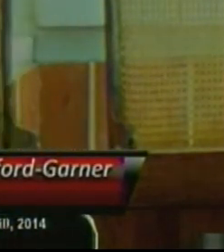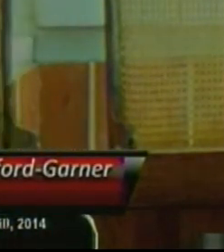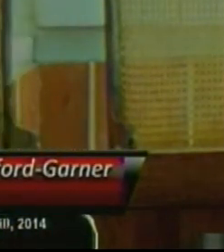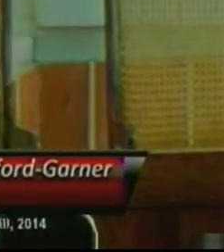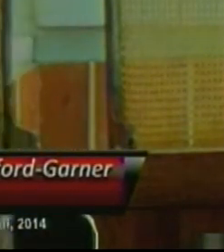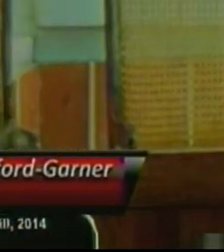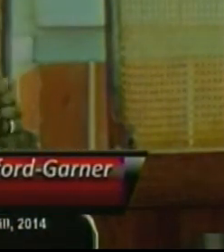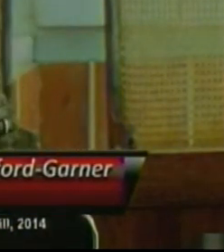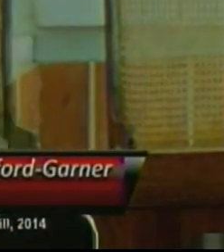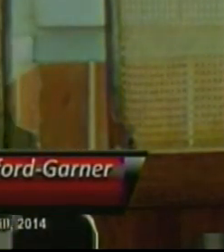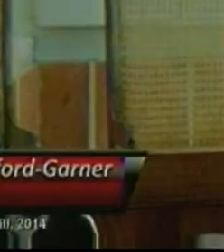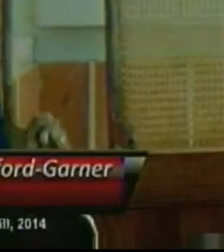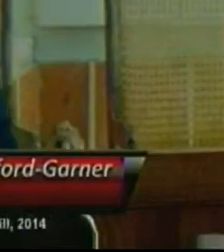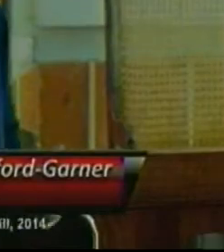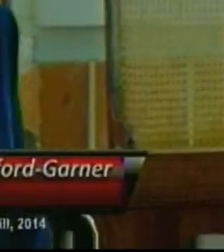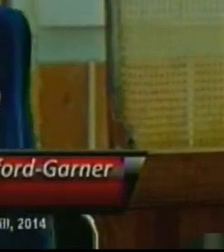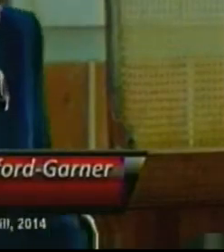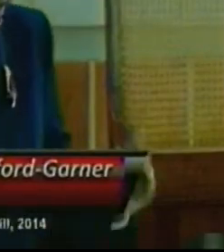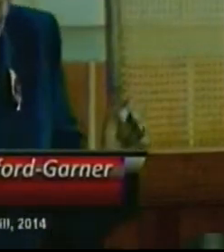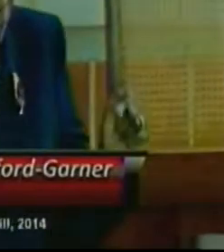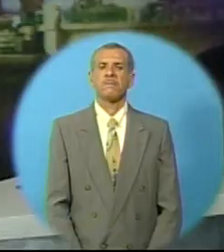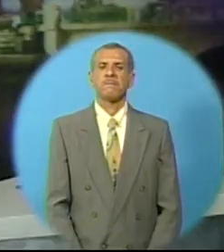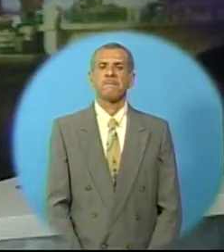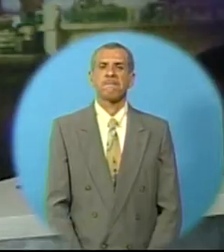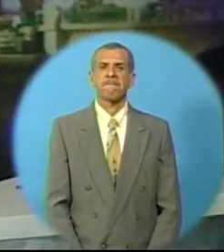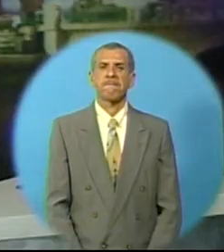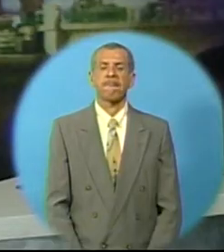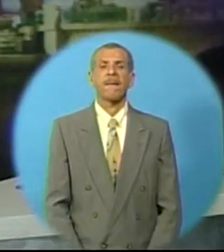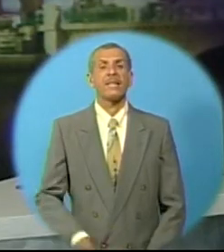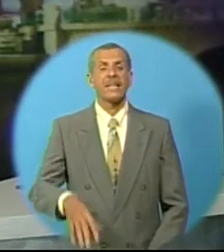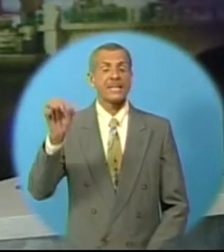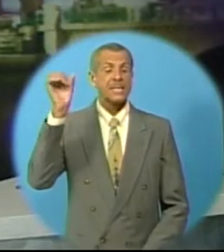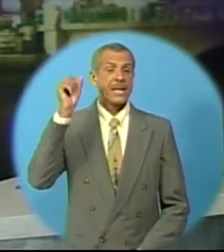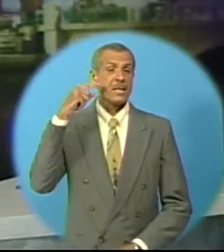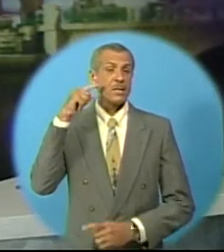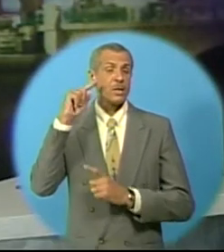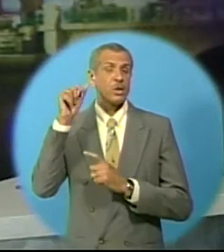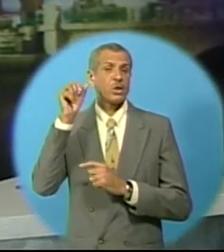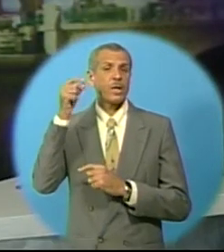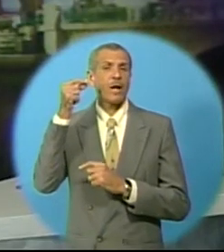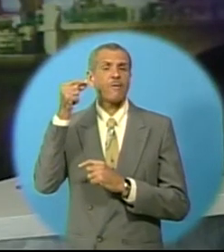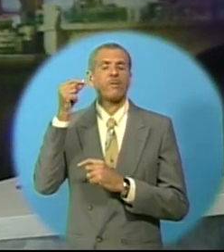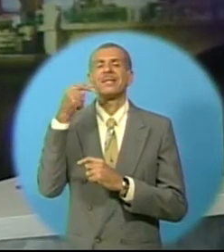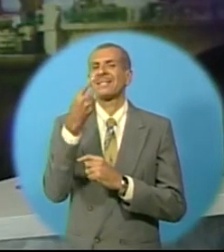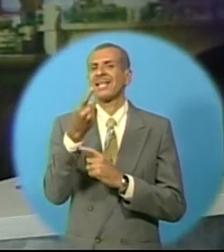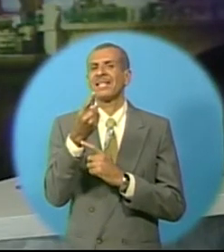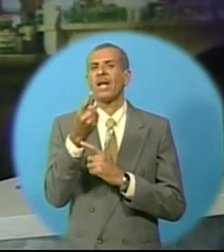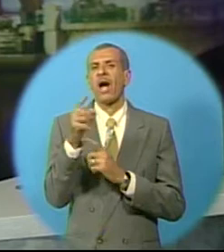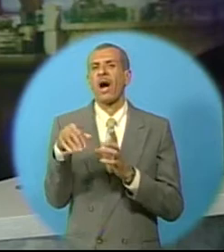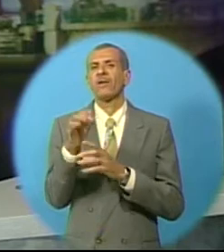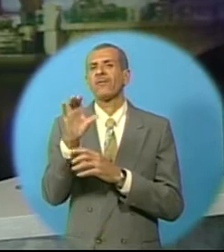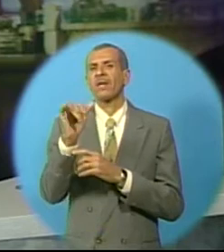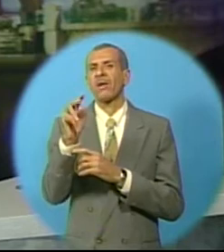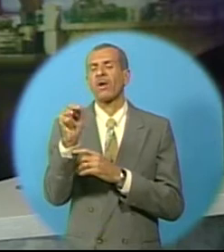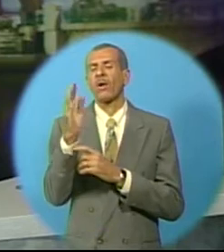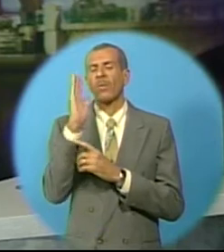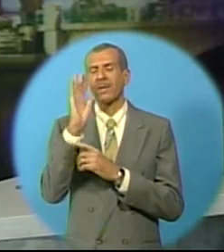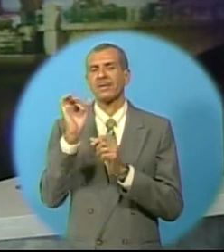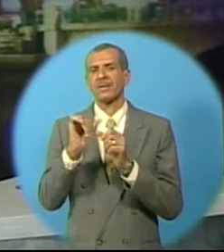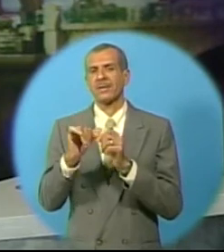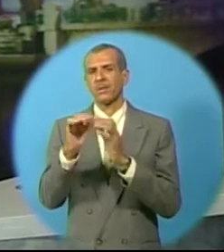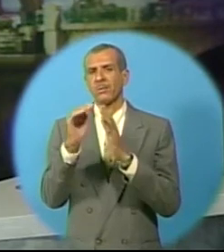million by taking that step. The senator says arrivals out of CARICOM will remain low because